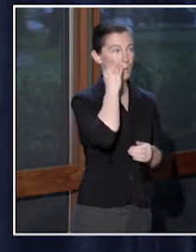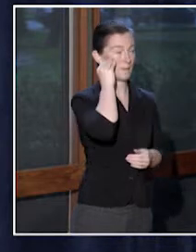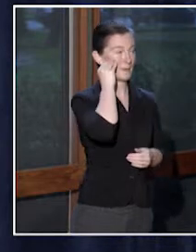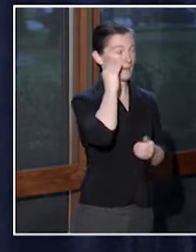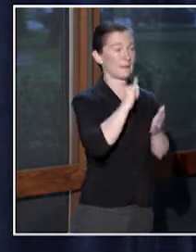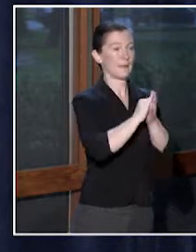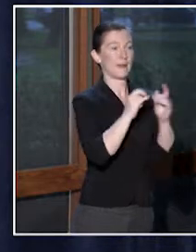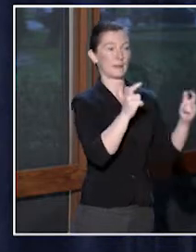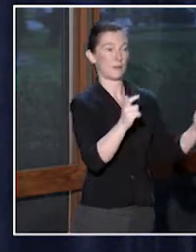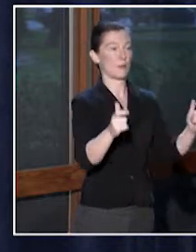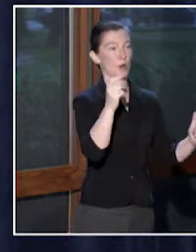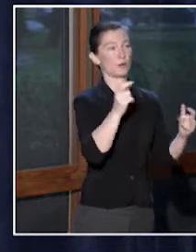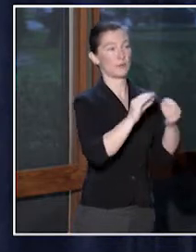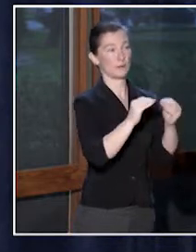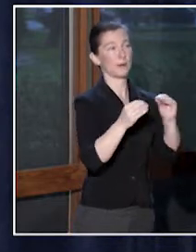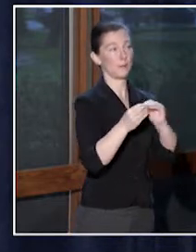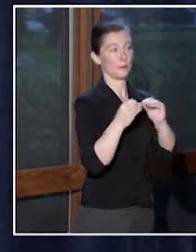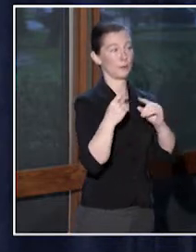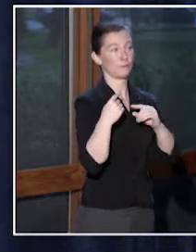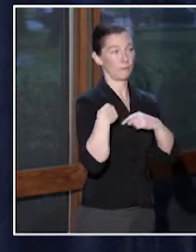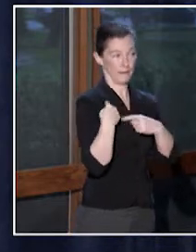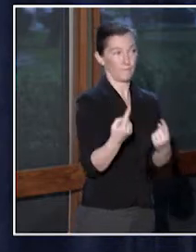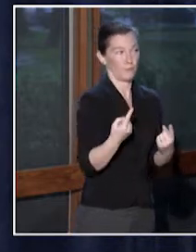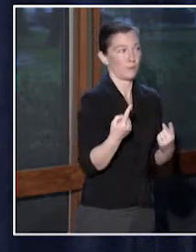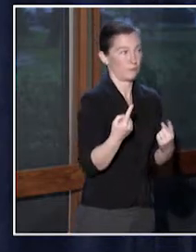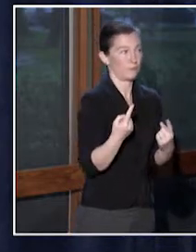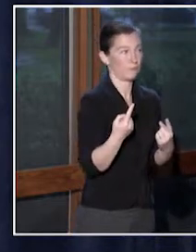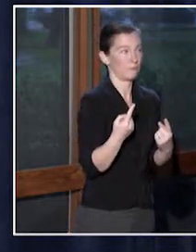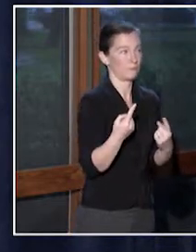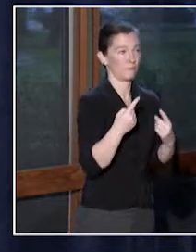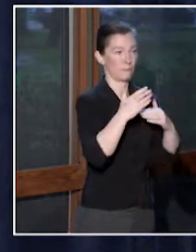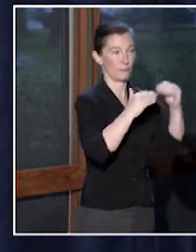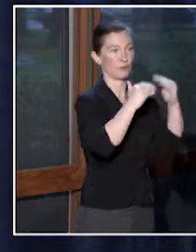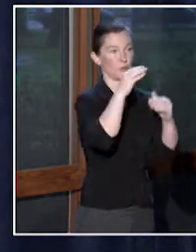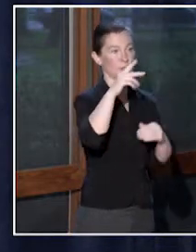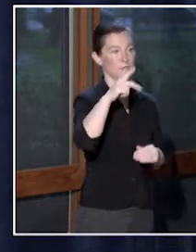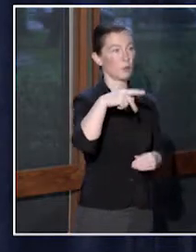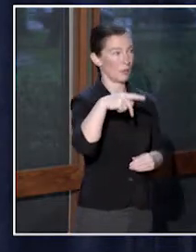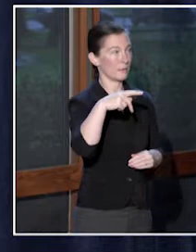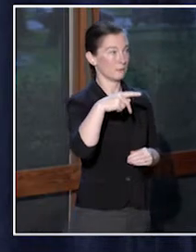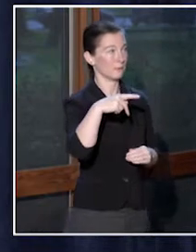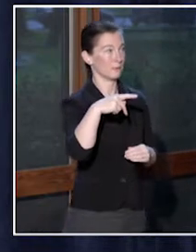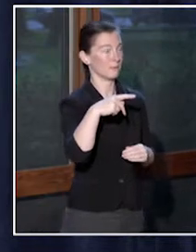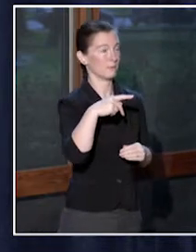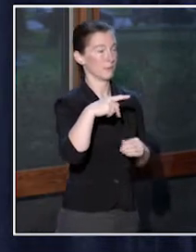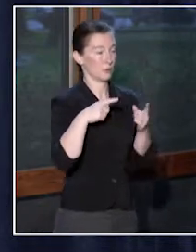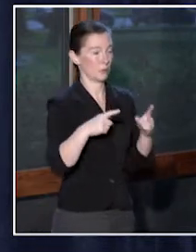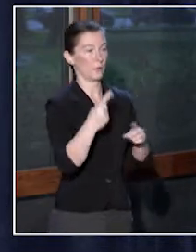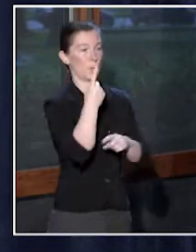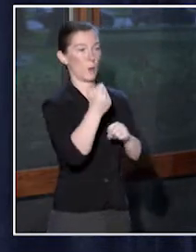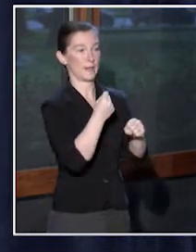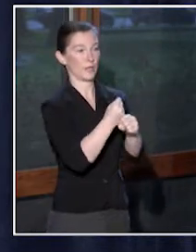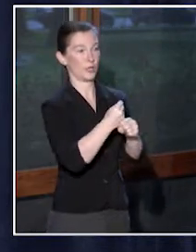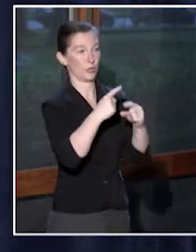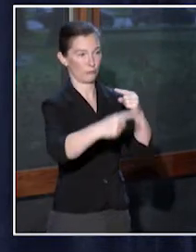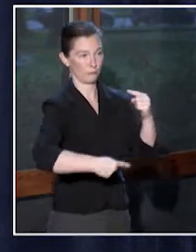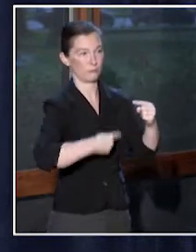affordable units ever produced in the city of Portland in a single year in modern